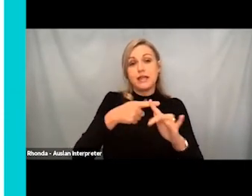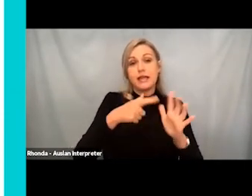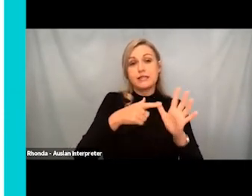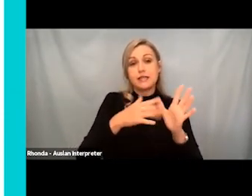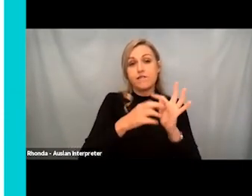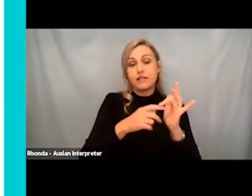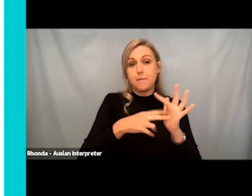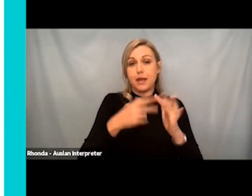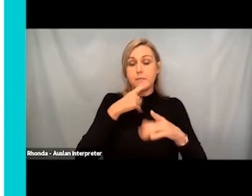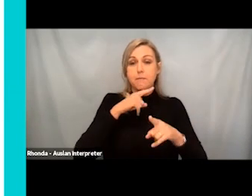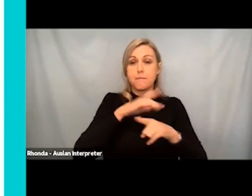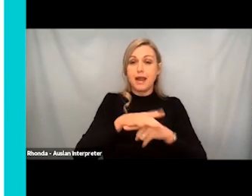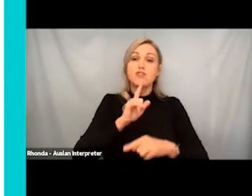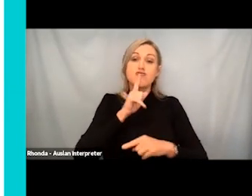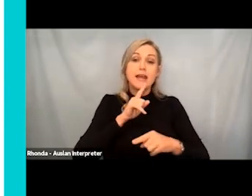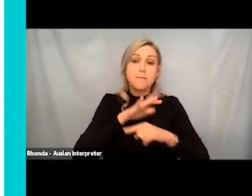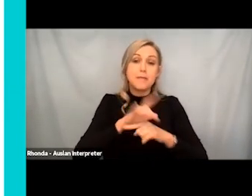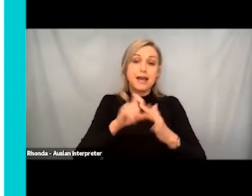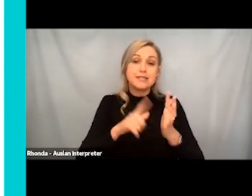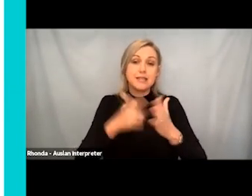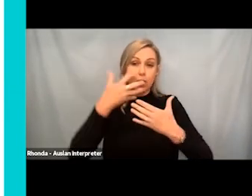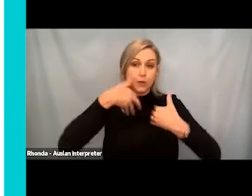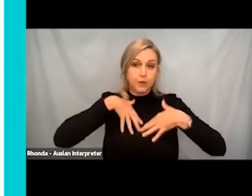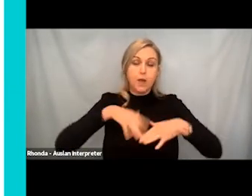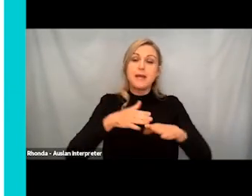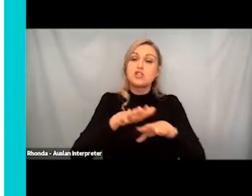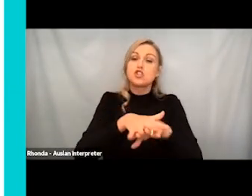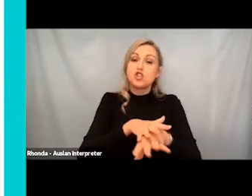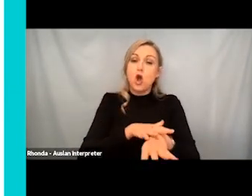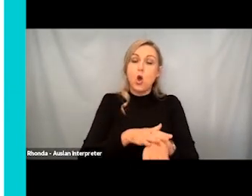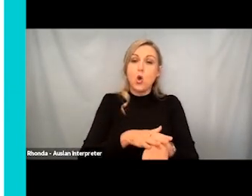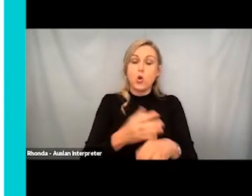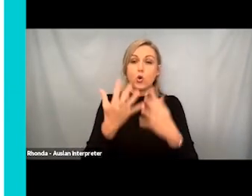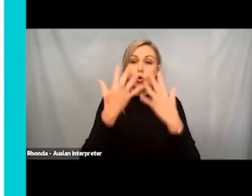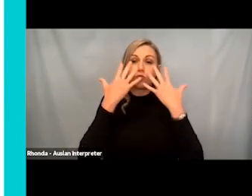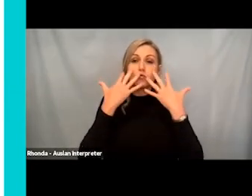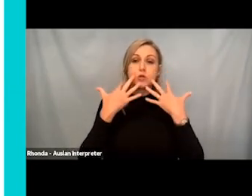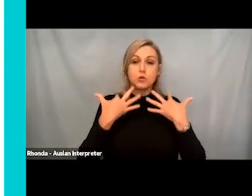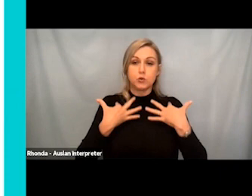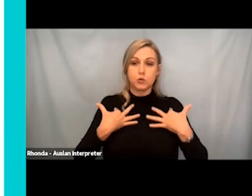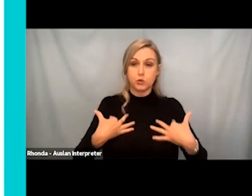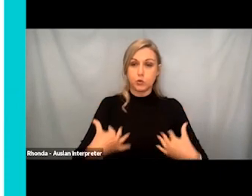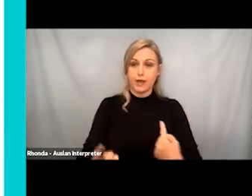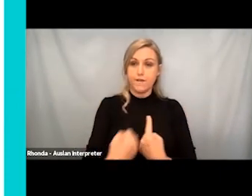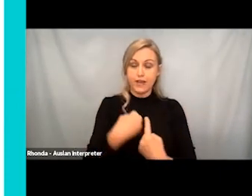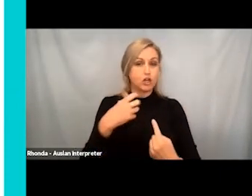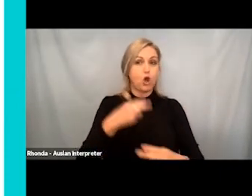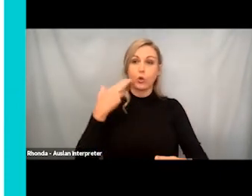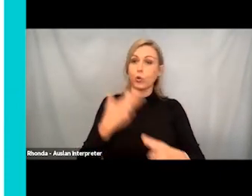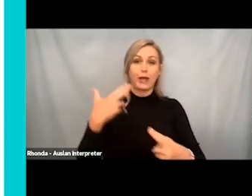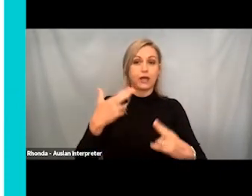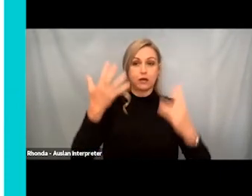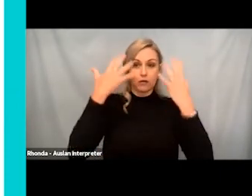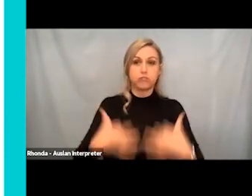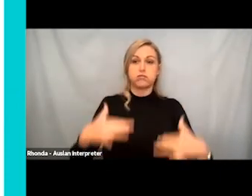blood cells. This property means that it has a slower onset of action than immediate release dexamphetamine. It doesn't have a faster onset of action if